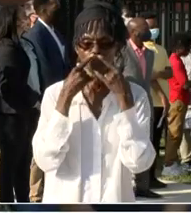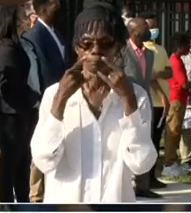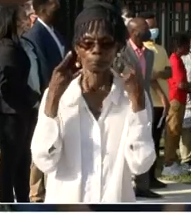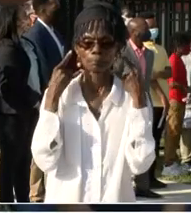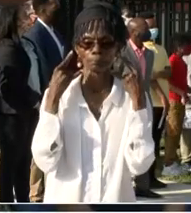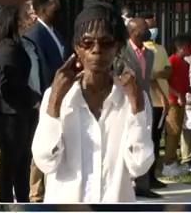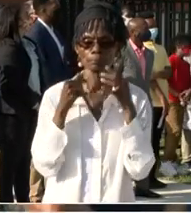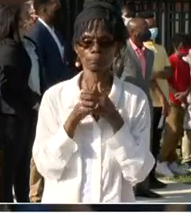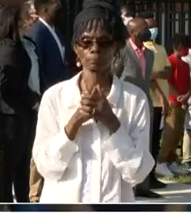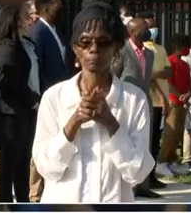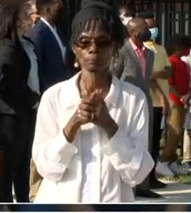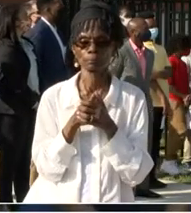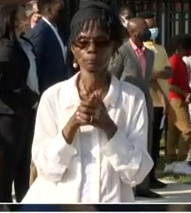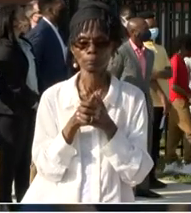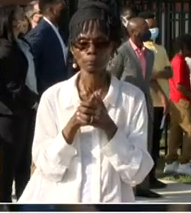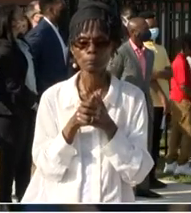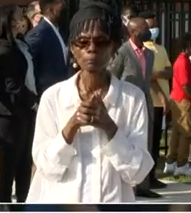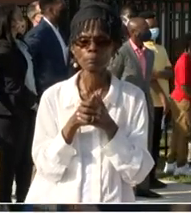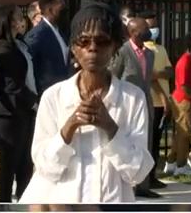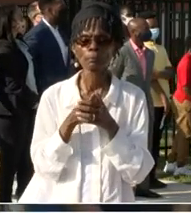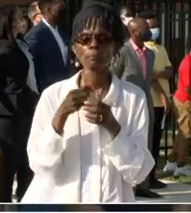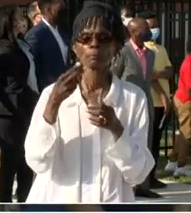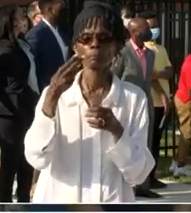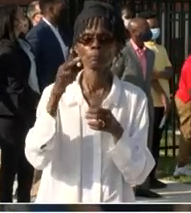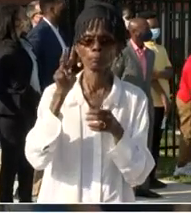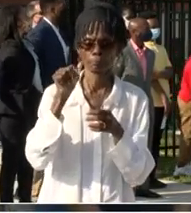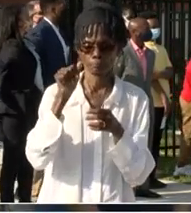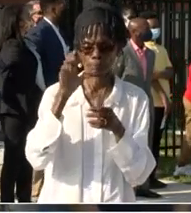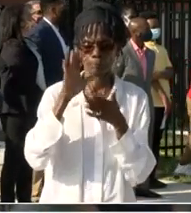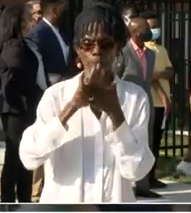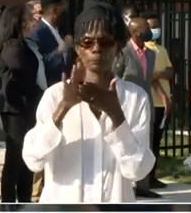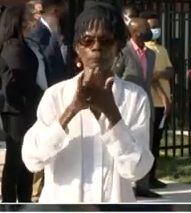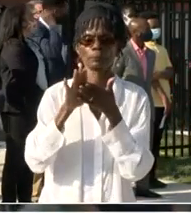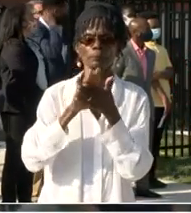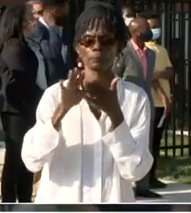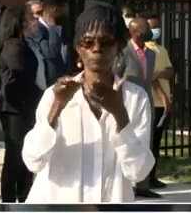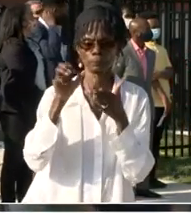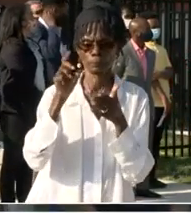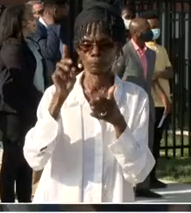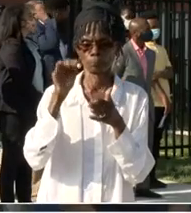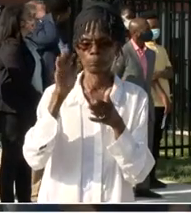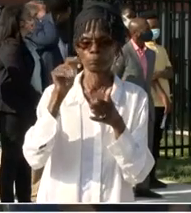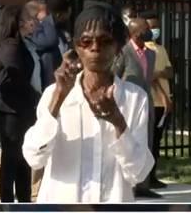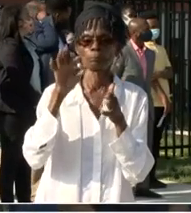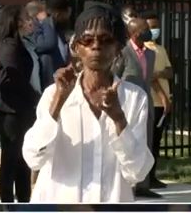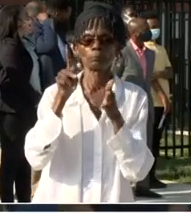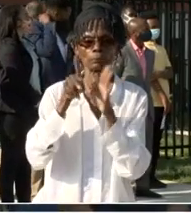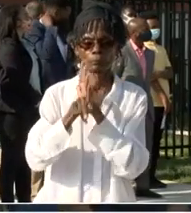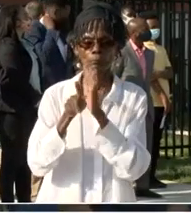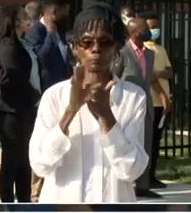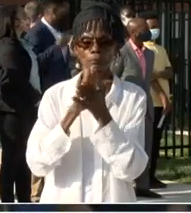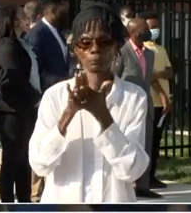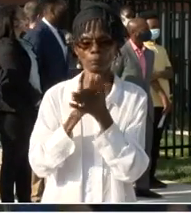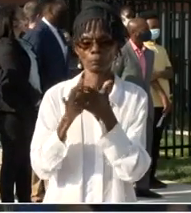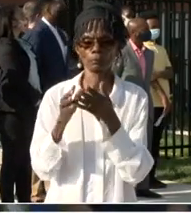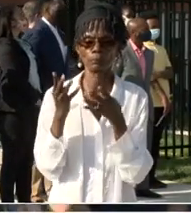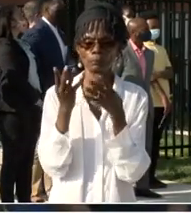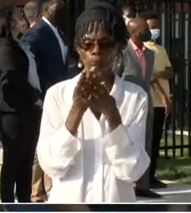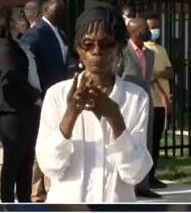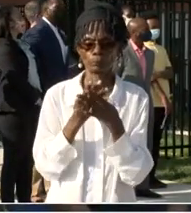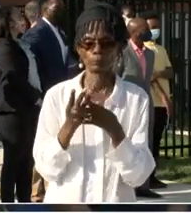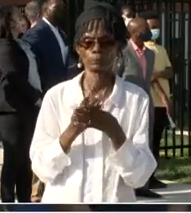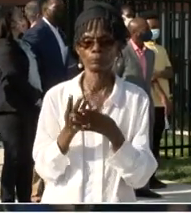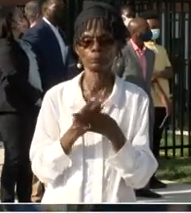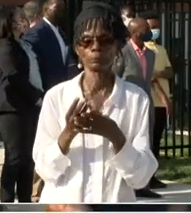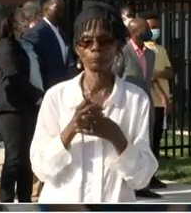HVAC systems, our deep cleaning, social distancing, and then our screening. Have the ability to do asymptomatic screening,